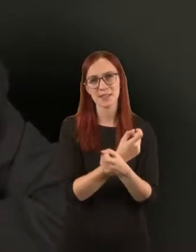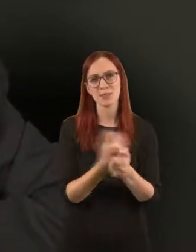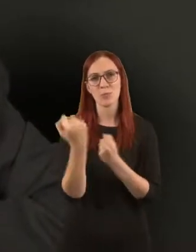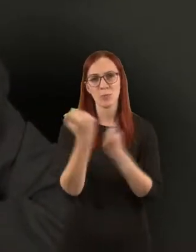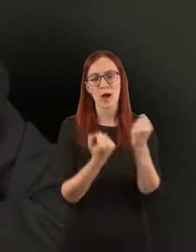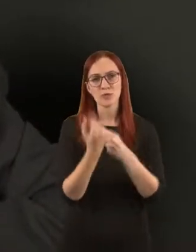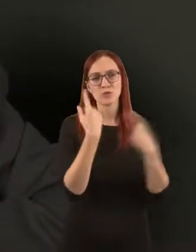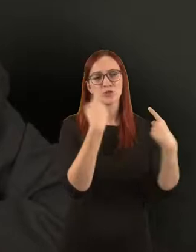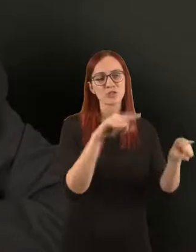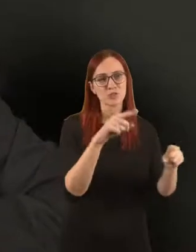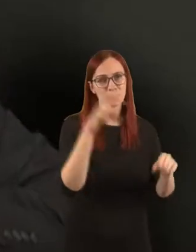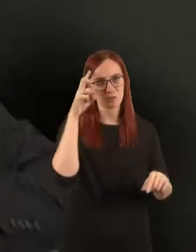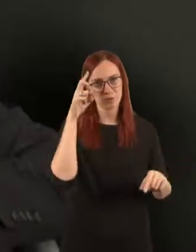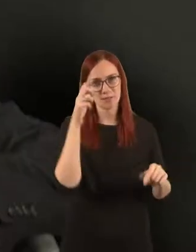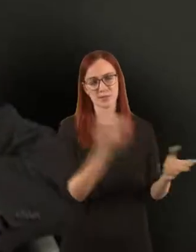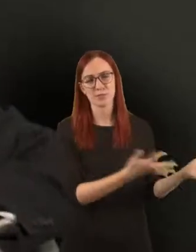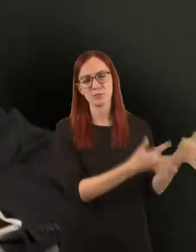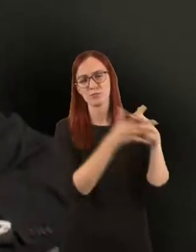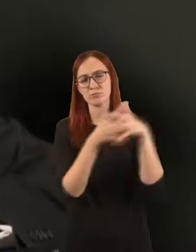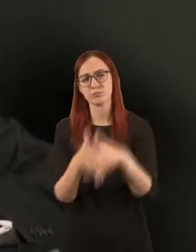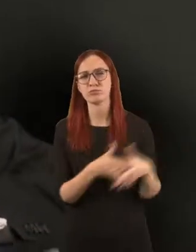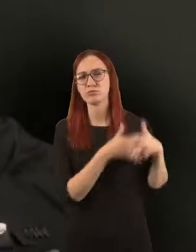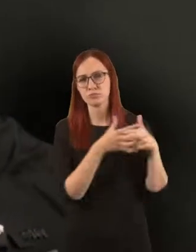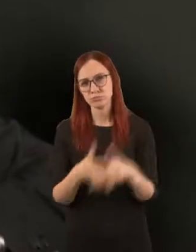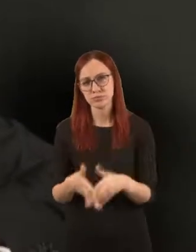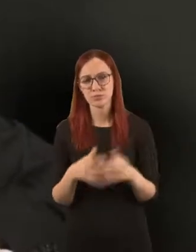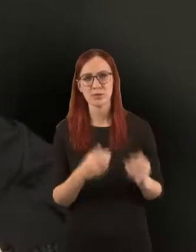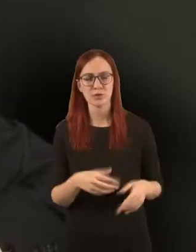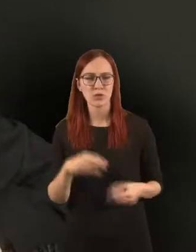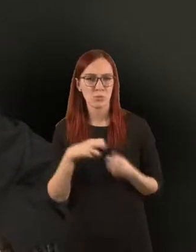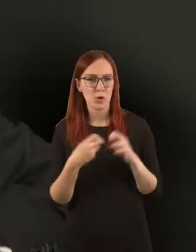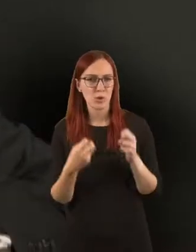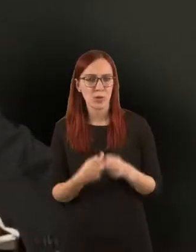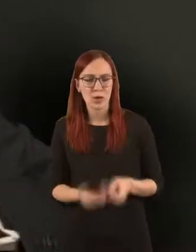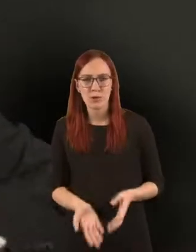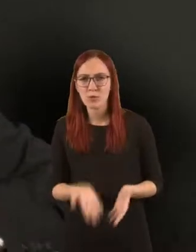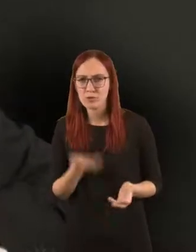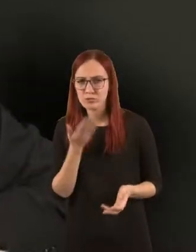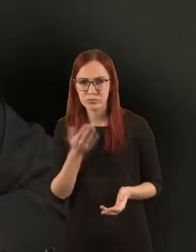and the huge problem needs a whole government approach.